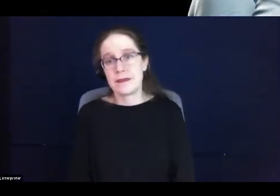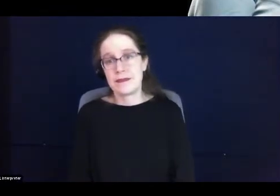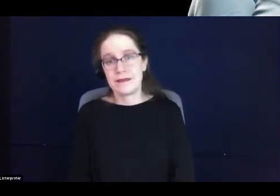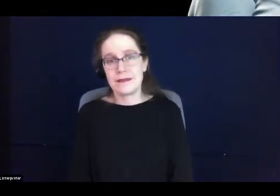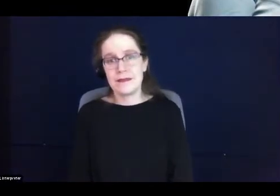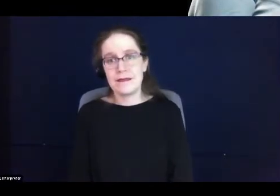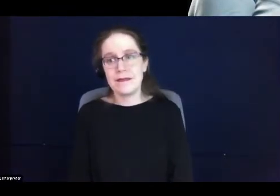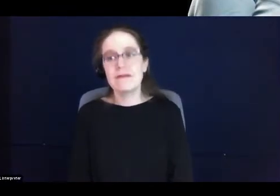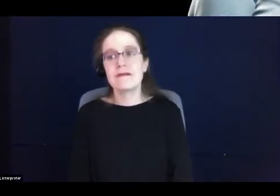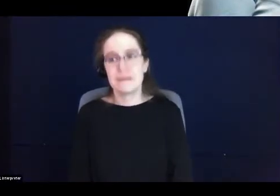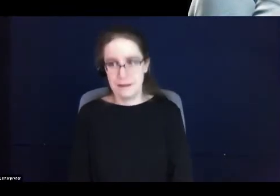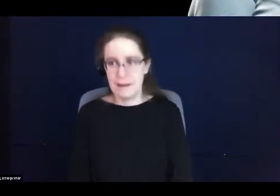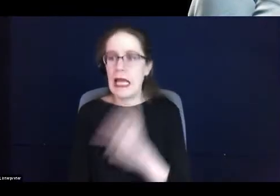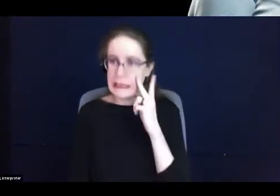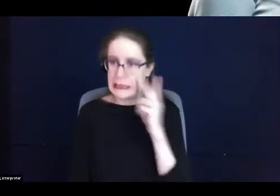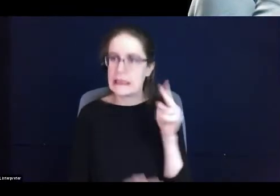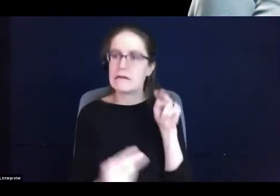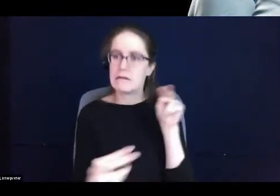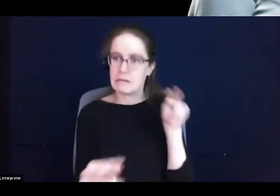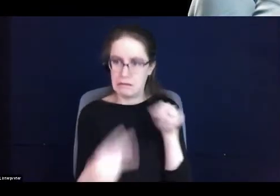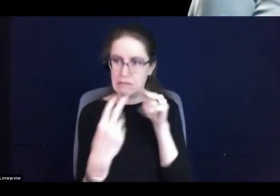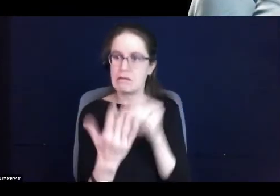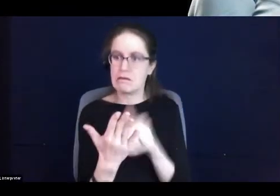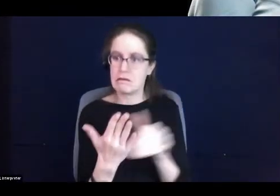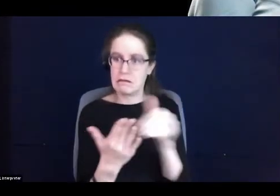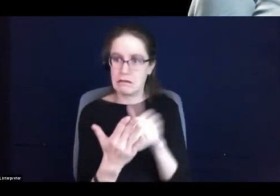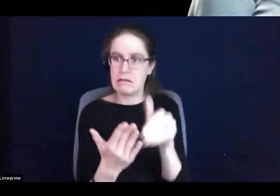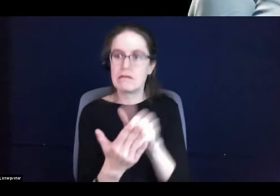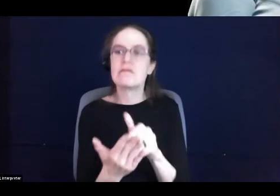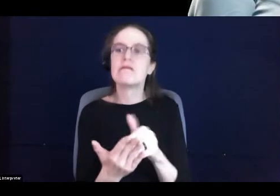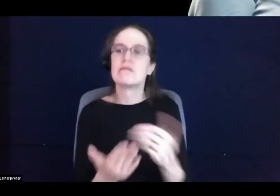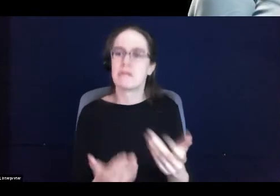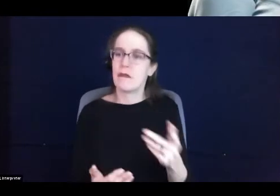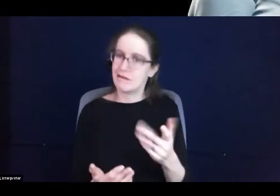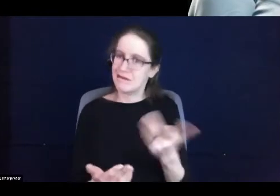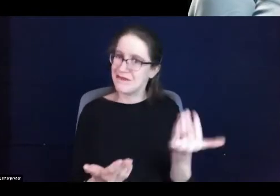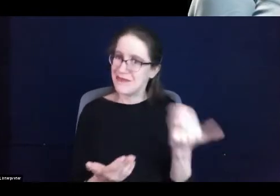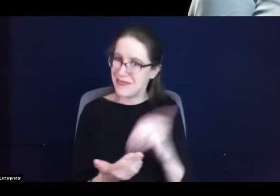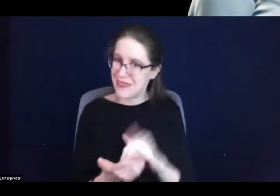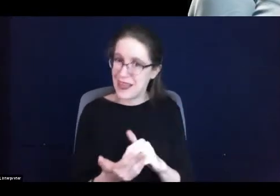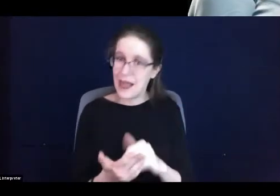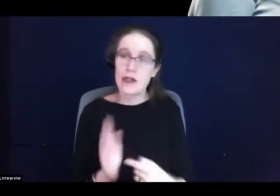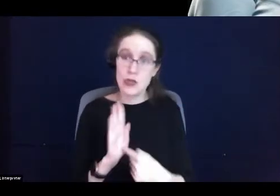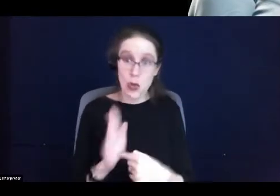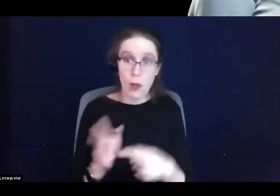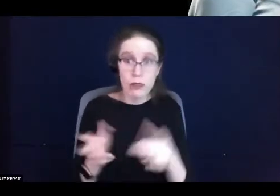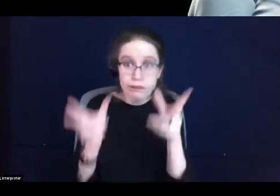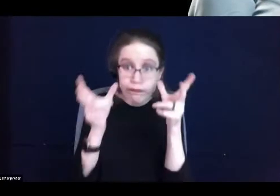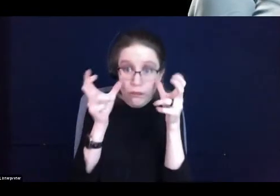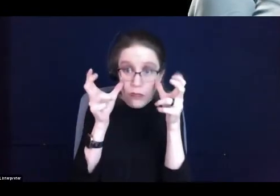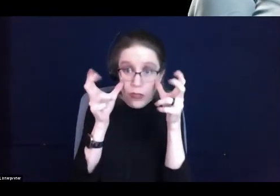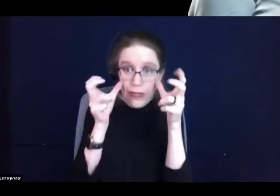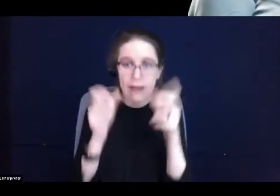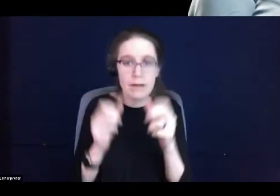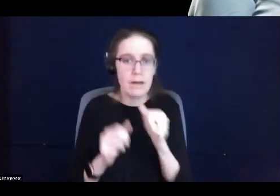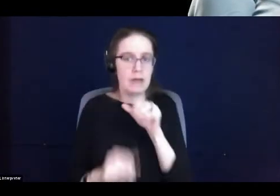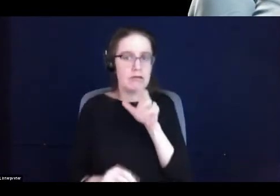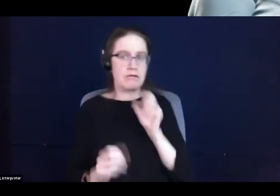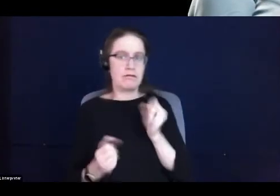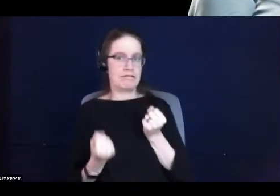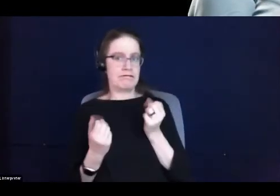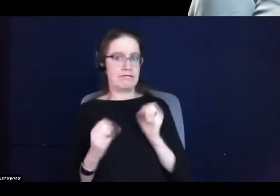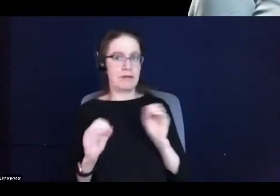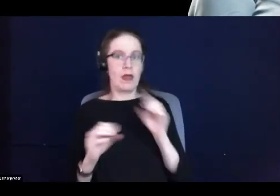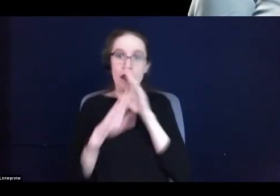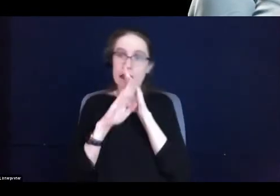Eye contact again. Yeah, so again, these are some of these ways that we can demonstrate that we're listening even without saying anything. Silence,